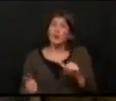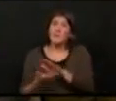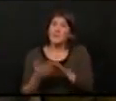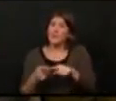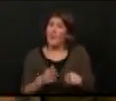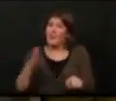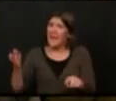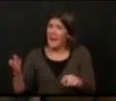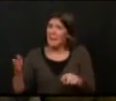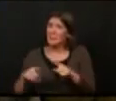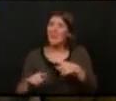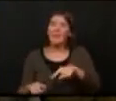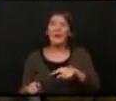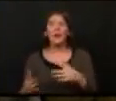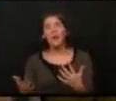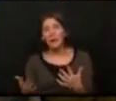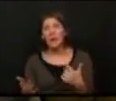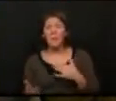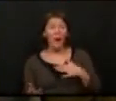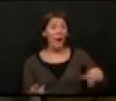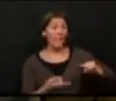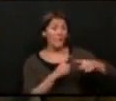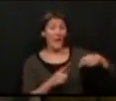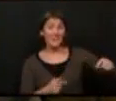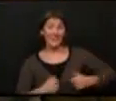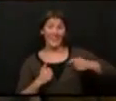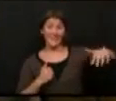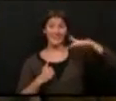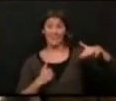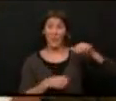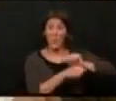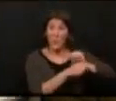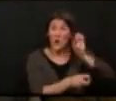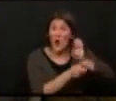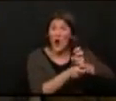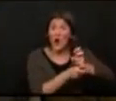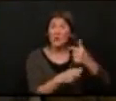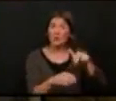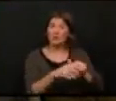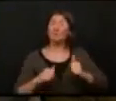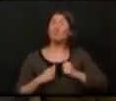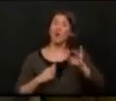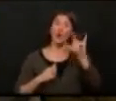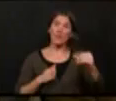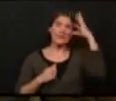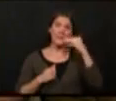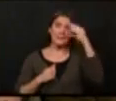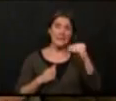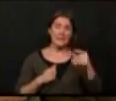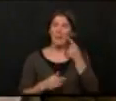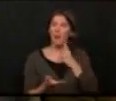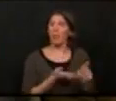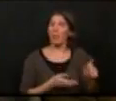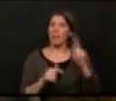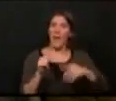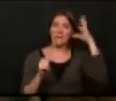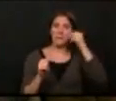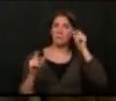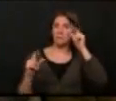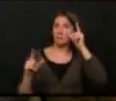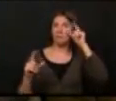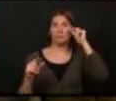They're a tired bunch. They're a working bunch. This is not fun for me, and it's not fun for them.